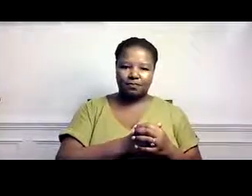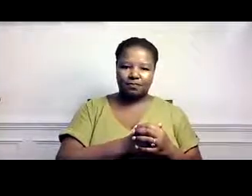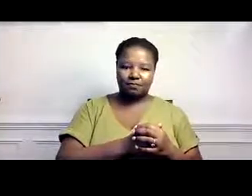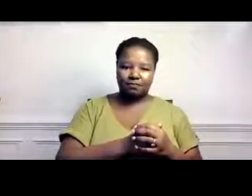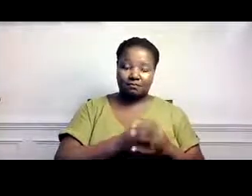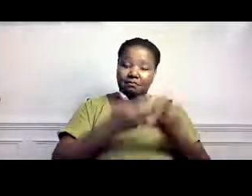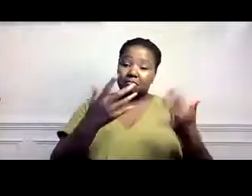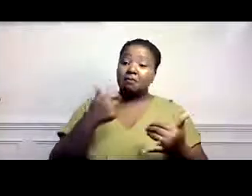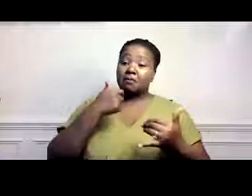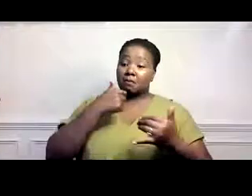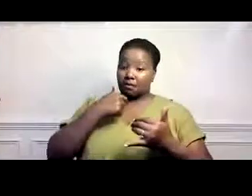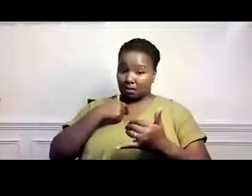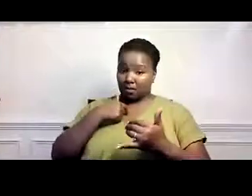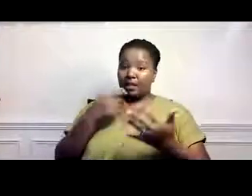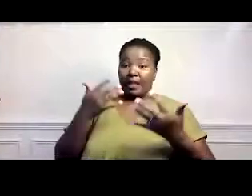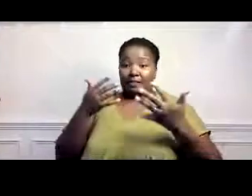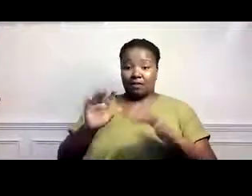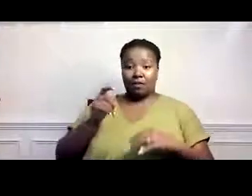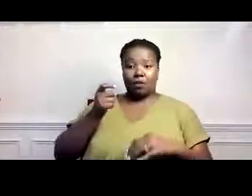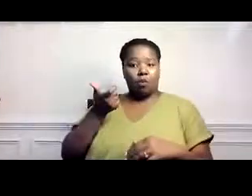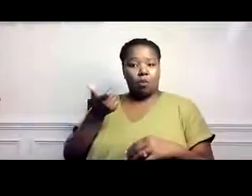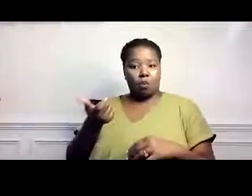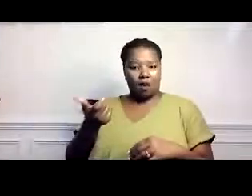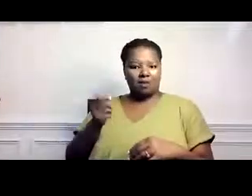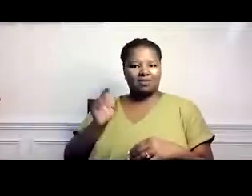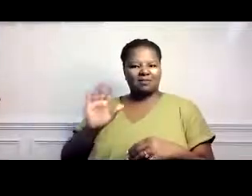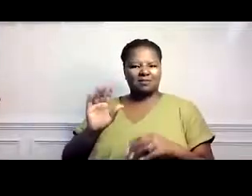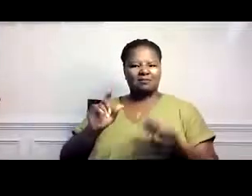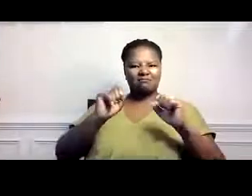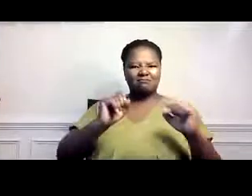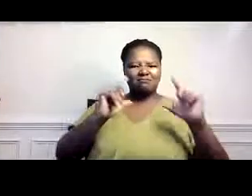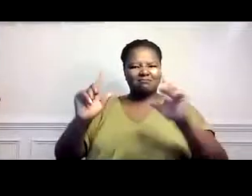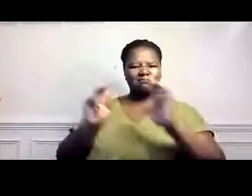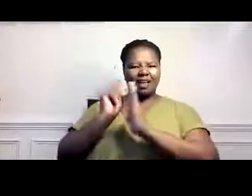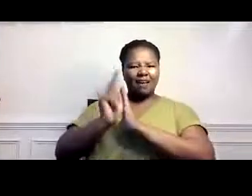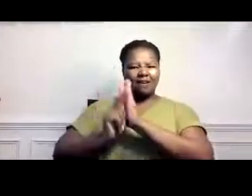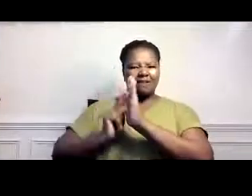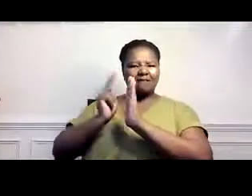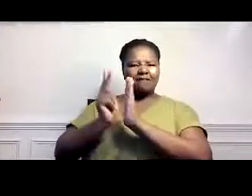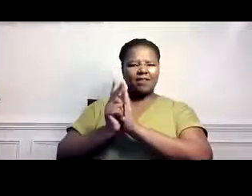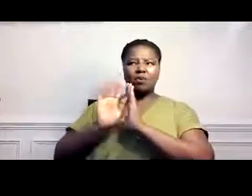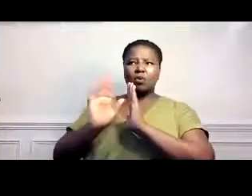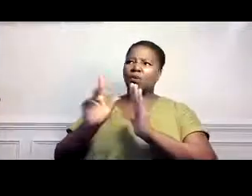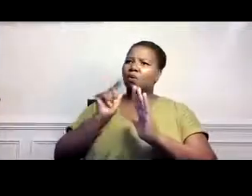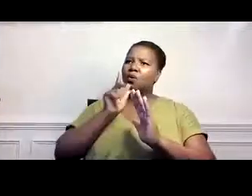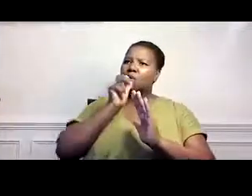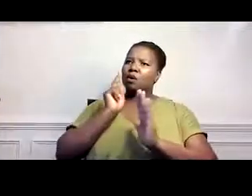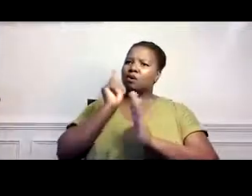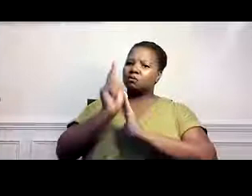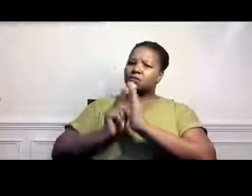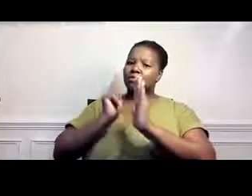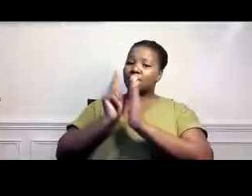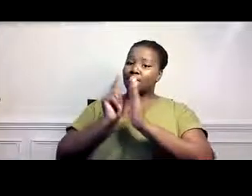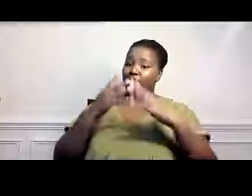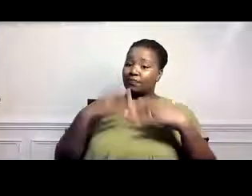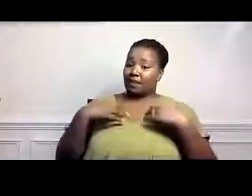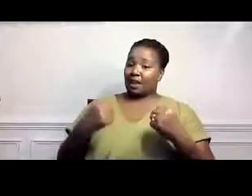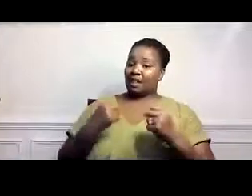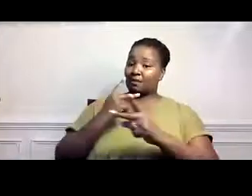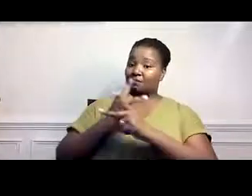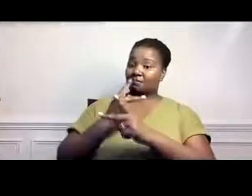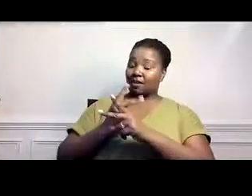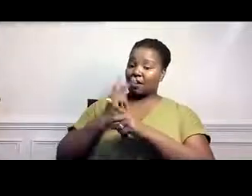I did watch some vlogs, some videos made by healthcare professionals, and some that